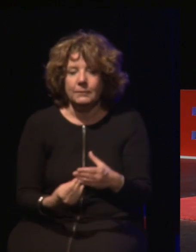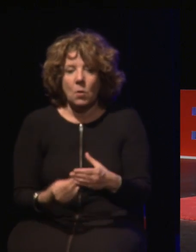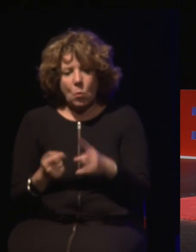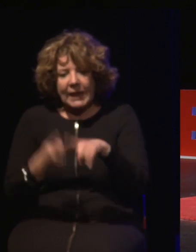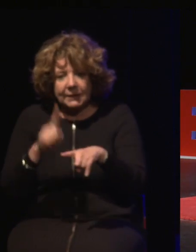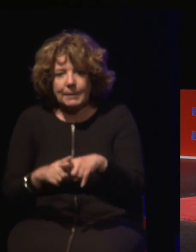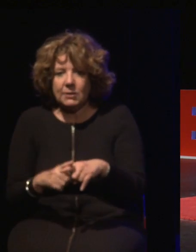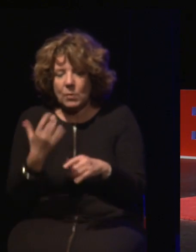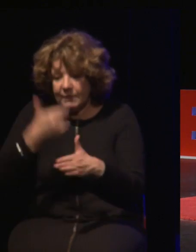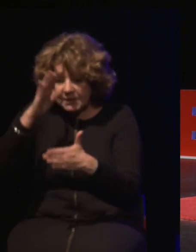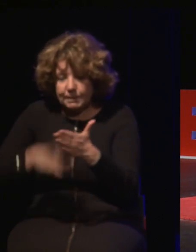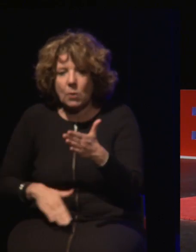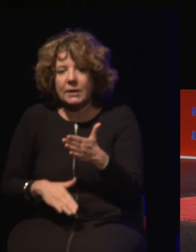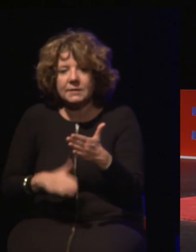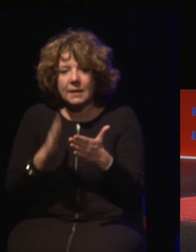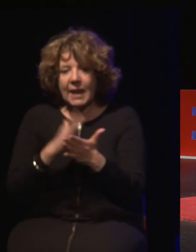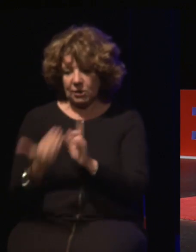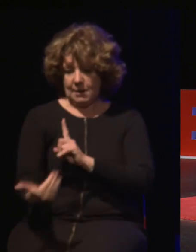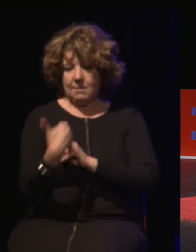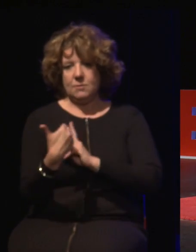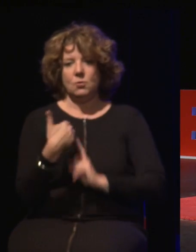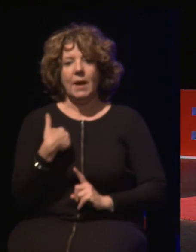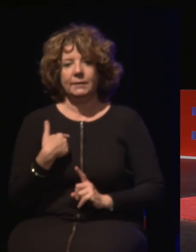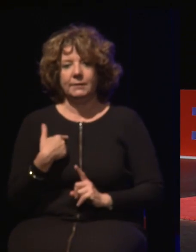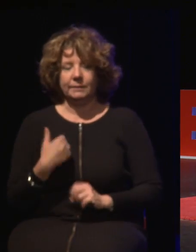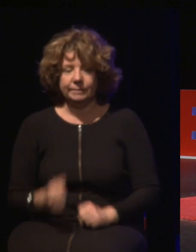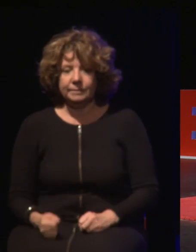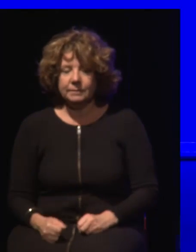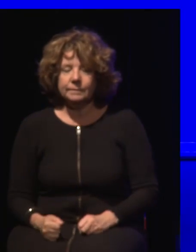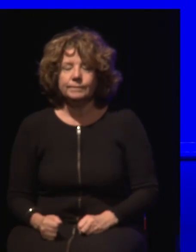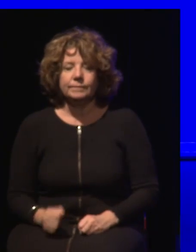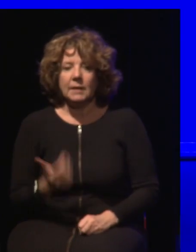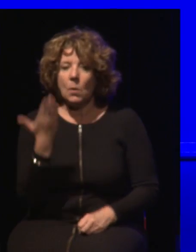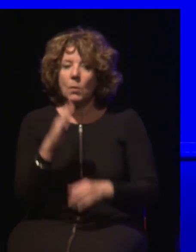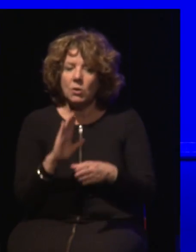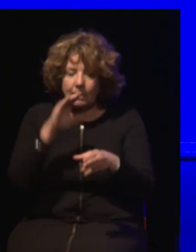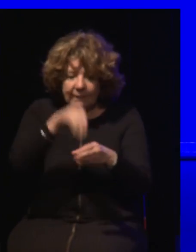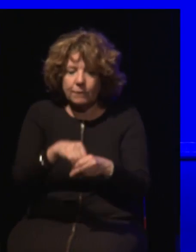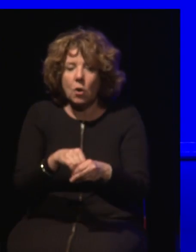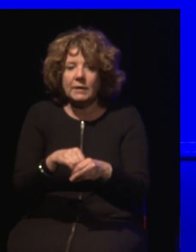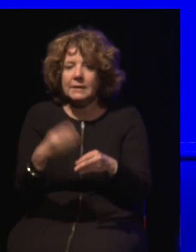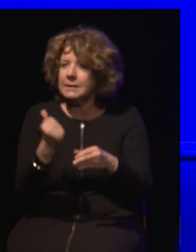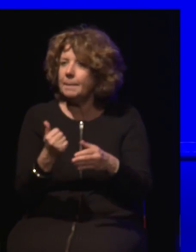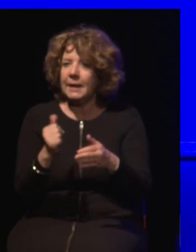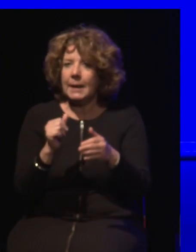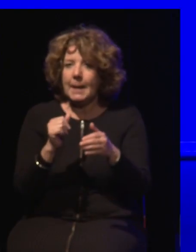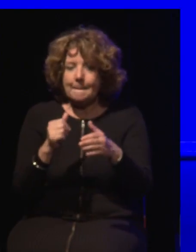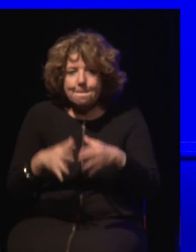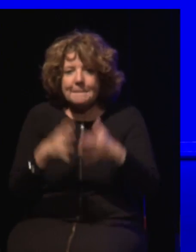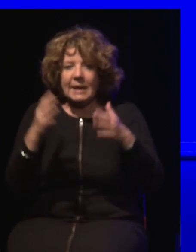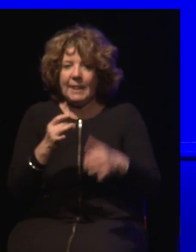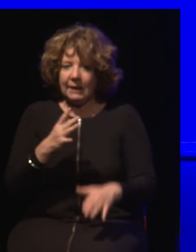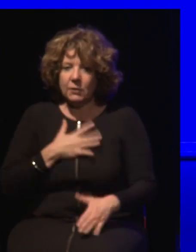us. And we want to be part of something bigger than ourselves that connects us meaningfully with each other and with a